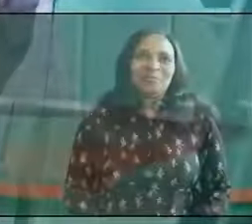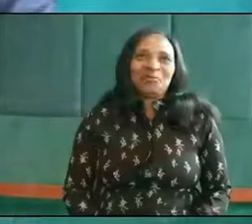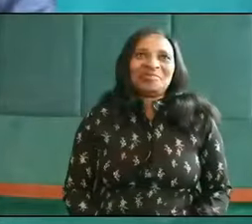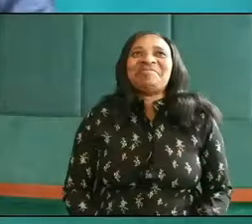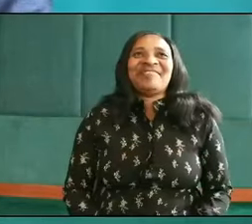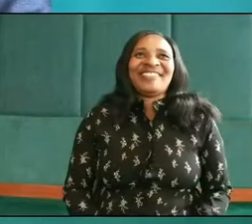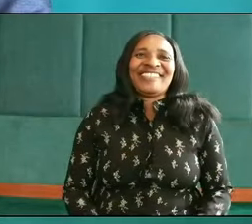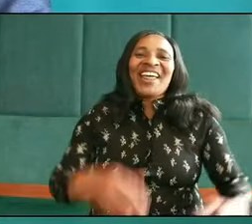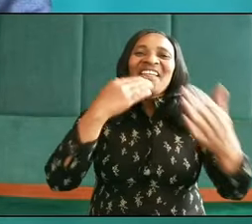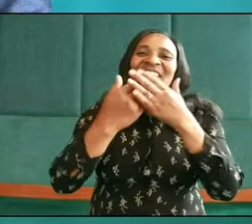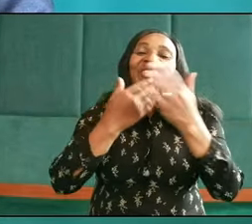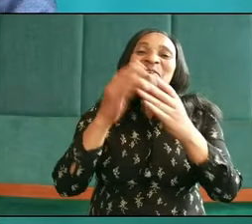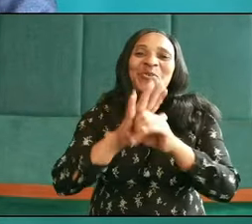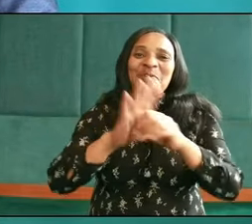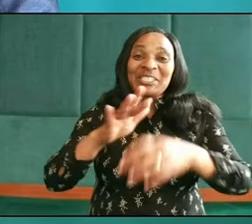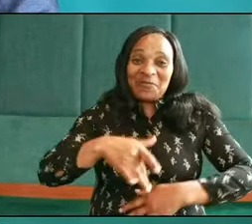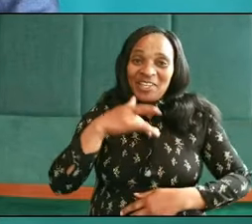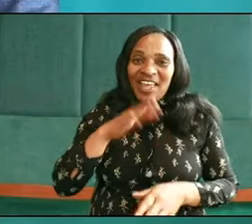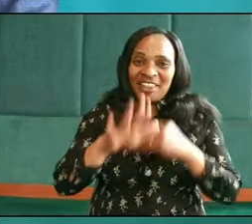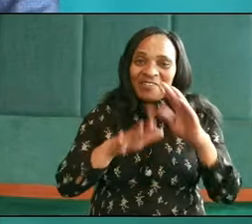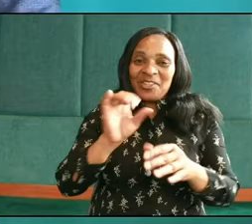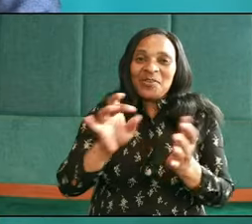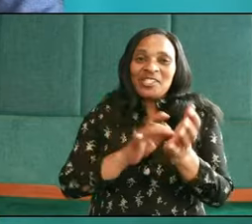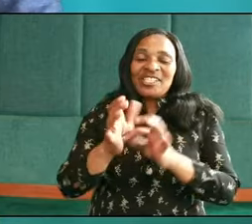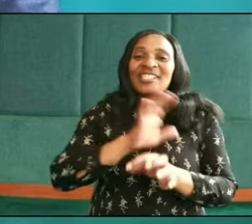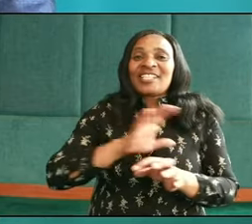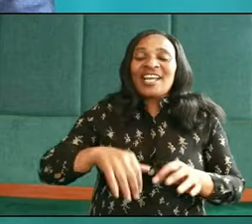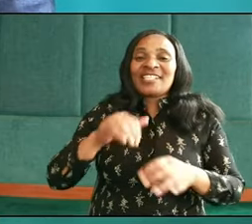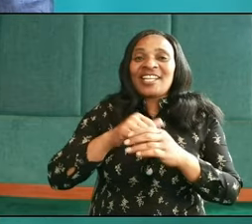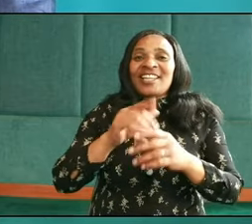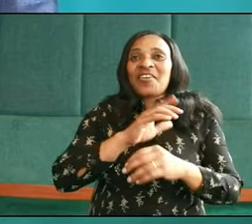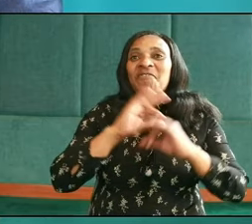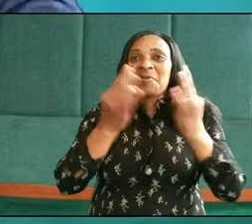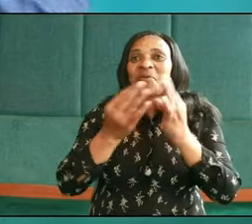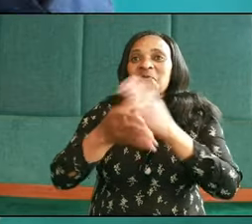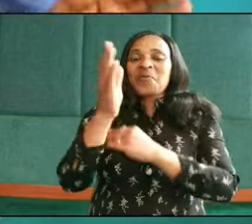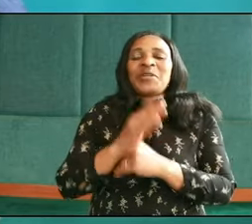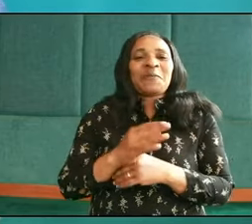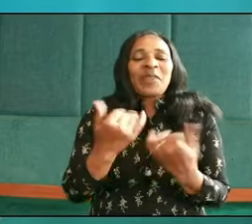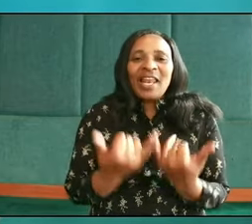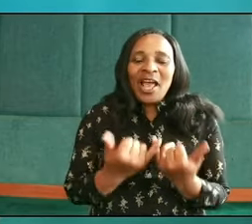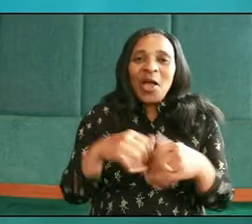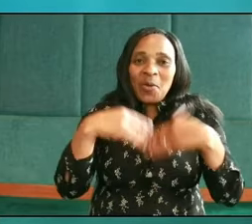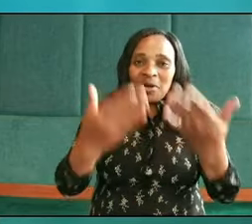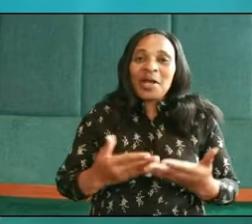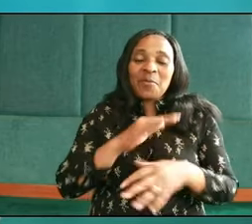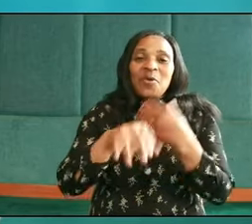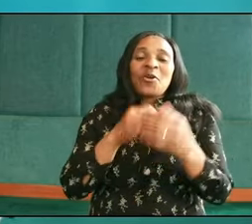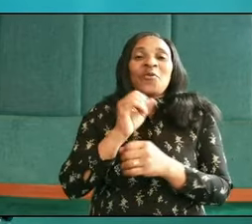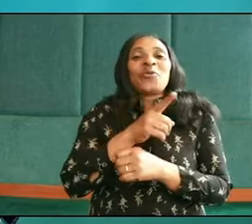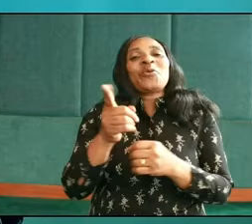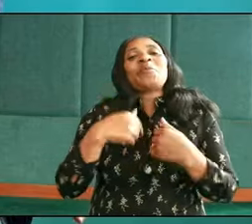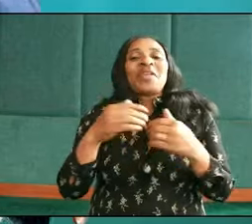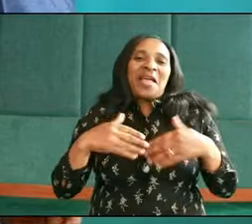Thank you so much, Phil, at the feet of Jesus, the whole family. God bless you. I want to welcome all of you, and I'm happy that